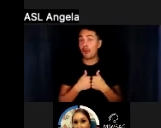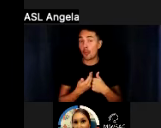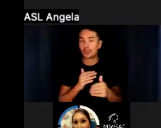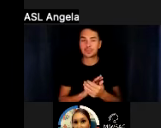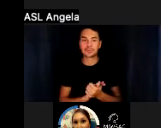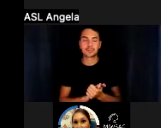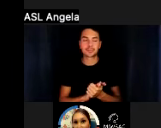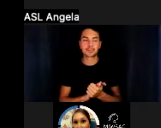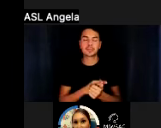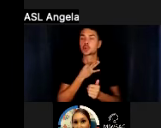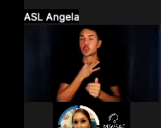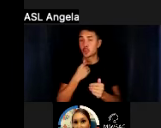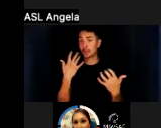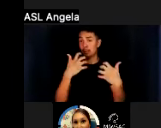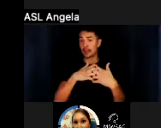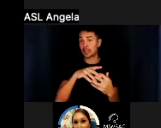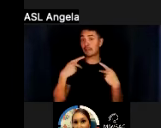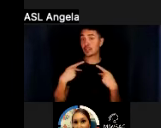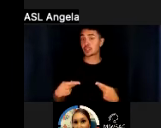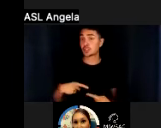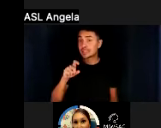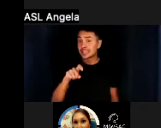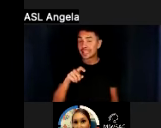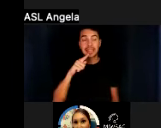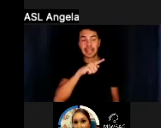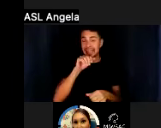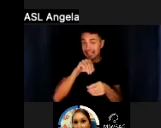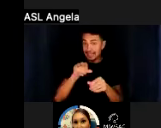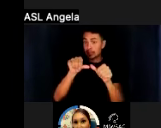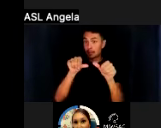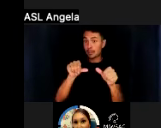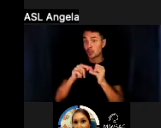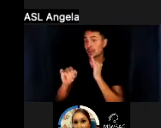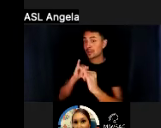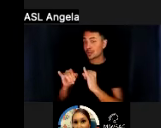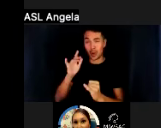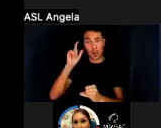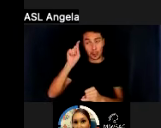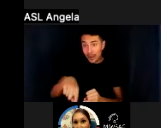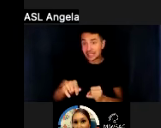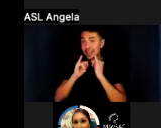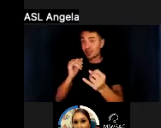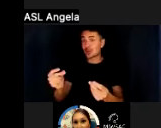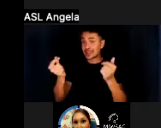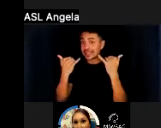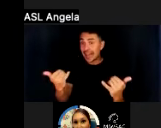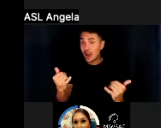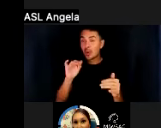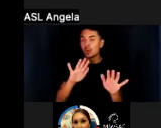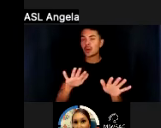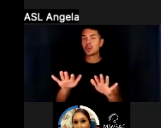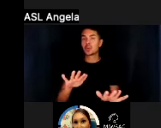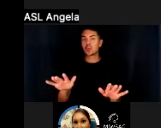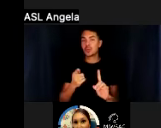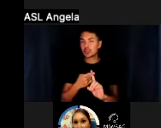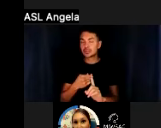someone is in a space so that they can give an interview? Do they need to give that interview right now, right? All those kinds of things.